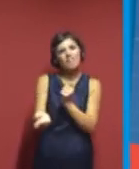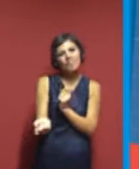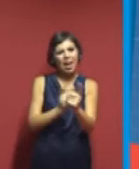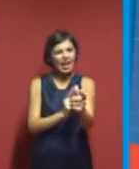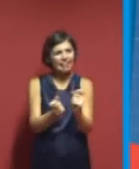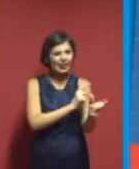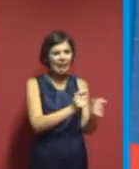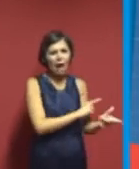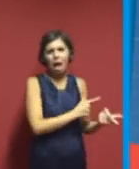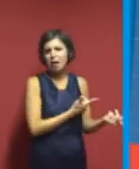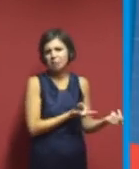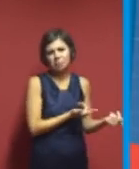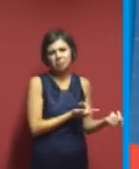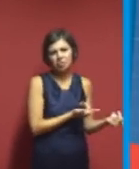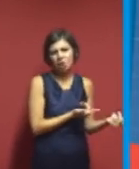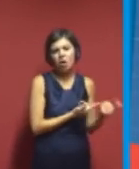really exist.